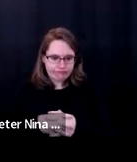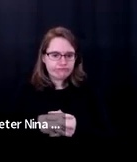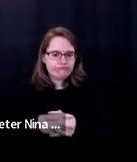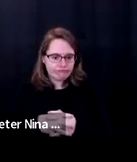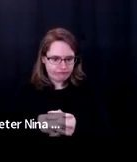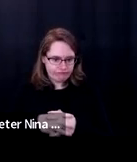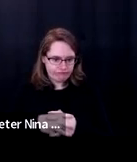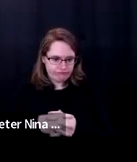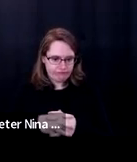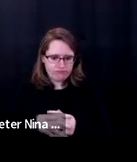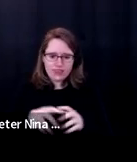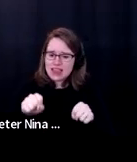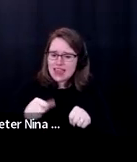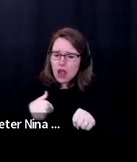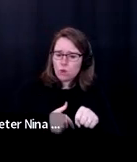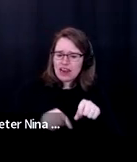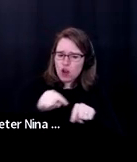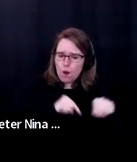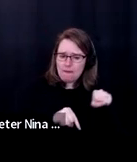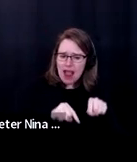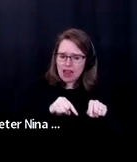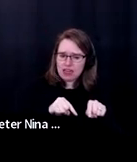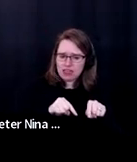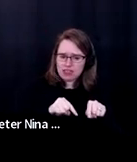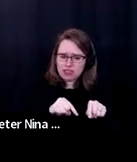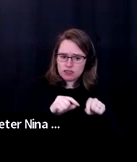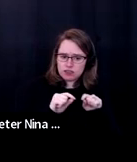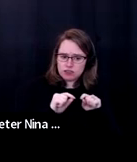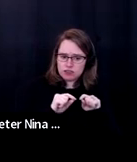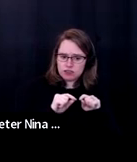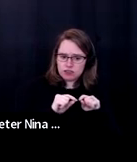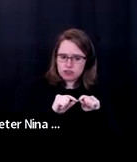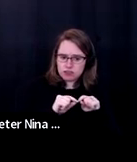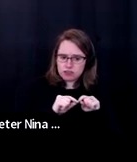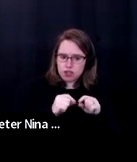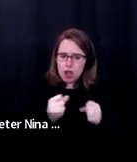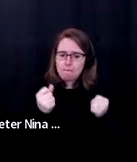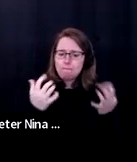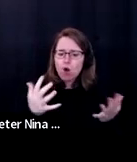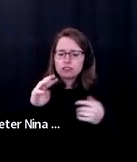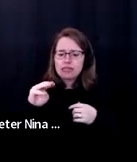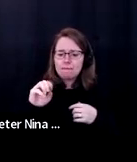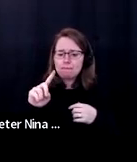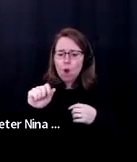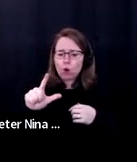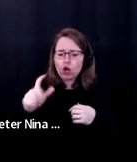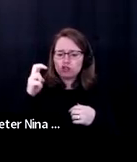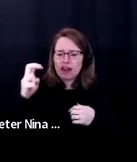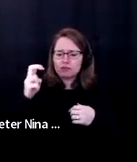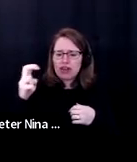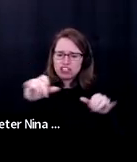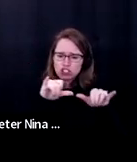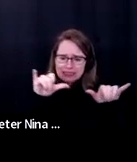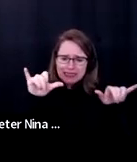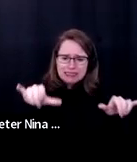Can we go back to slide? Let's see. We had multimodal transportation system, and then I